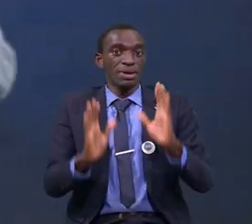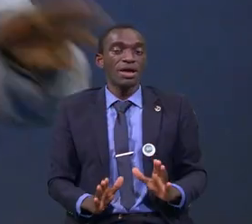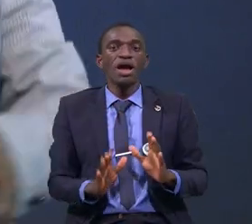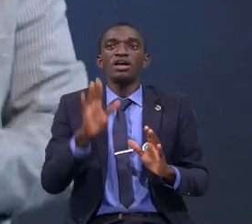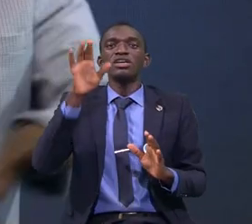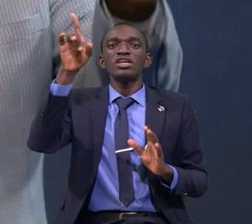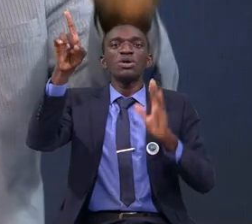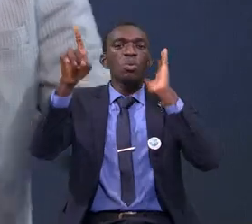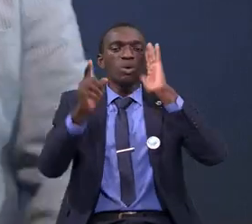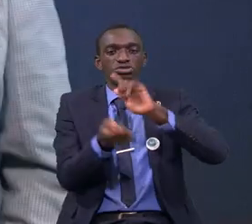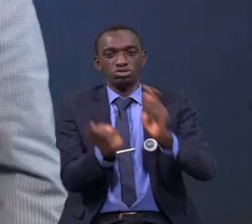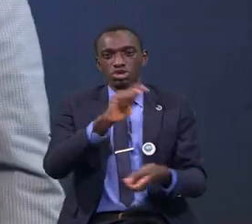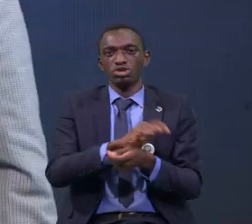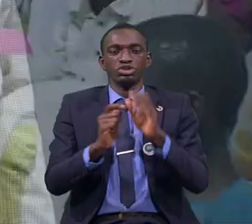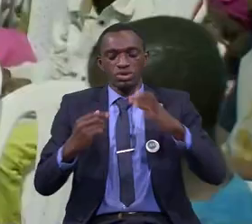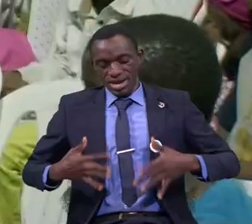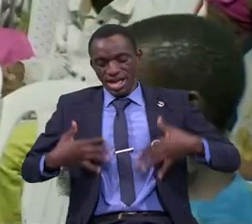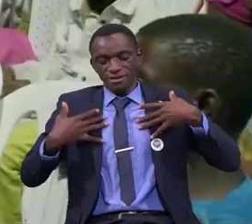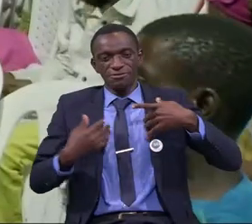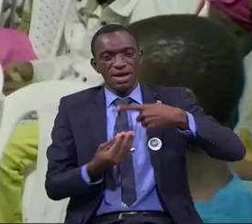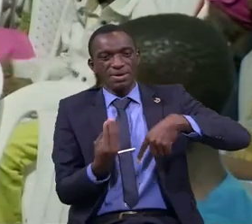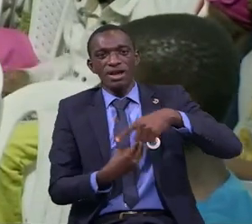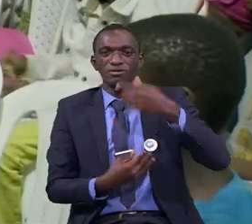it will turn your life around for the better.